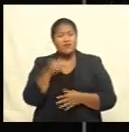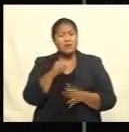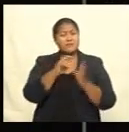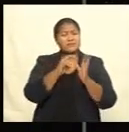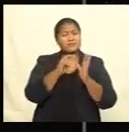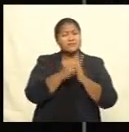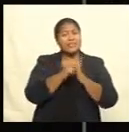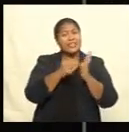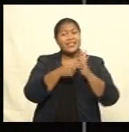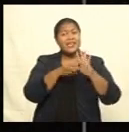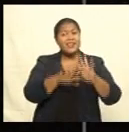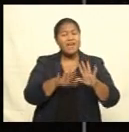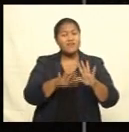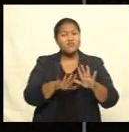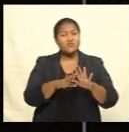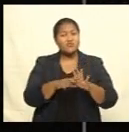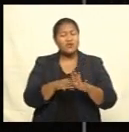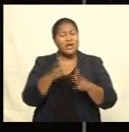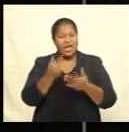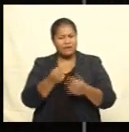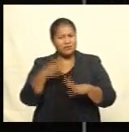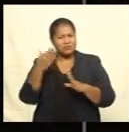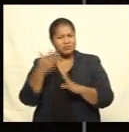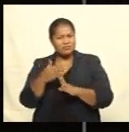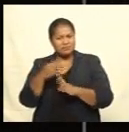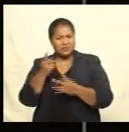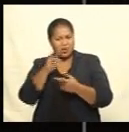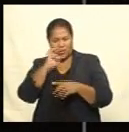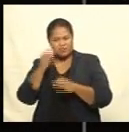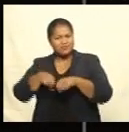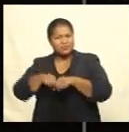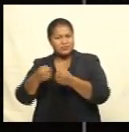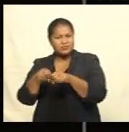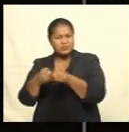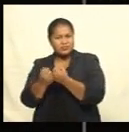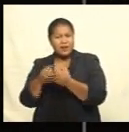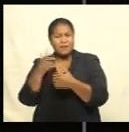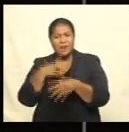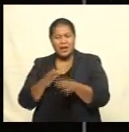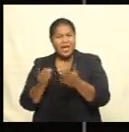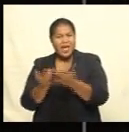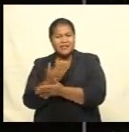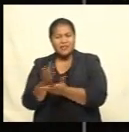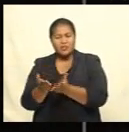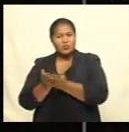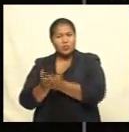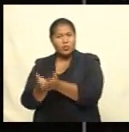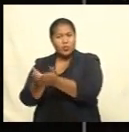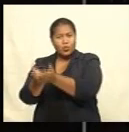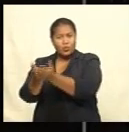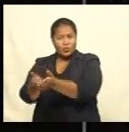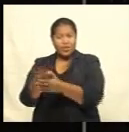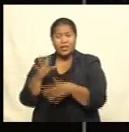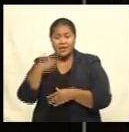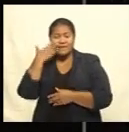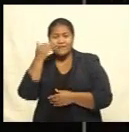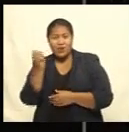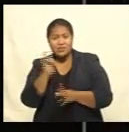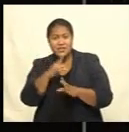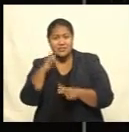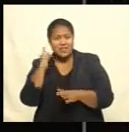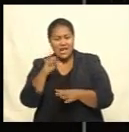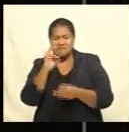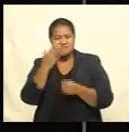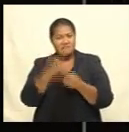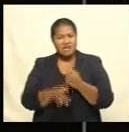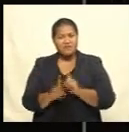village in Tailevu breached restrictions by entering the Greater Longani area by sea. They appeared in court yesterday for failing to comply